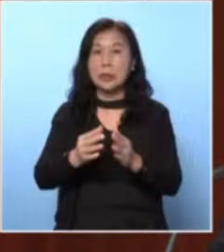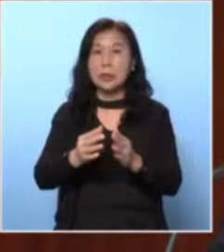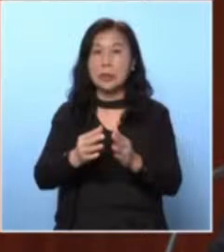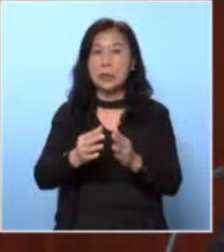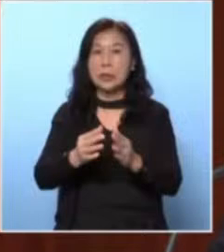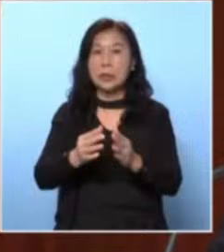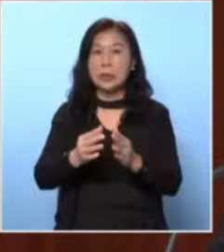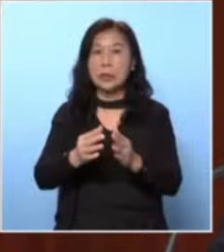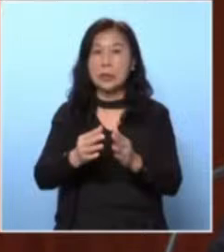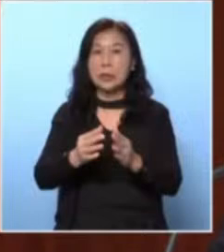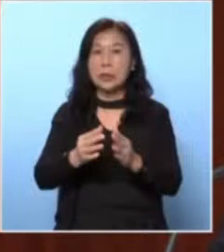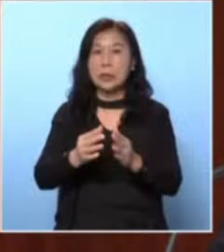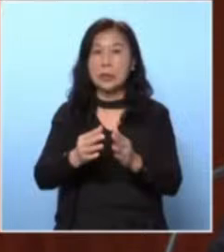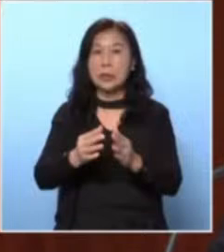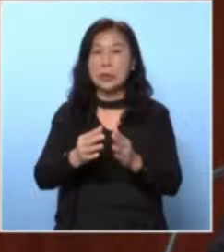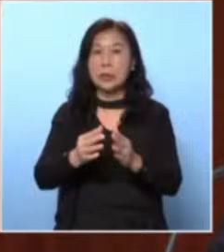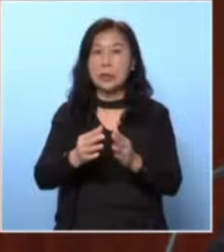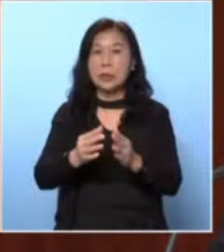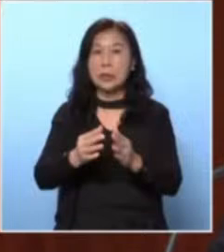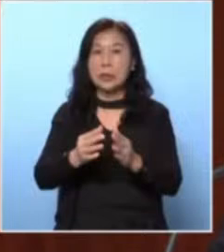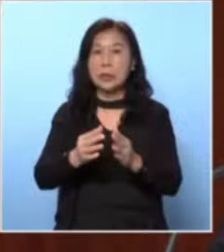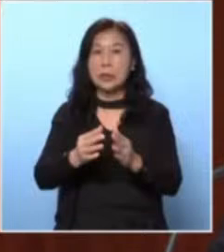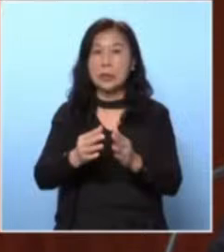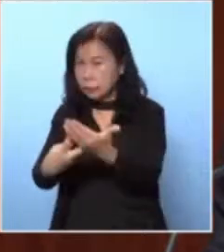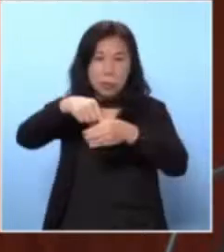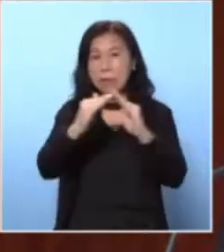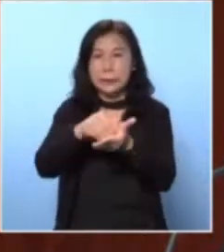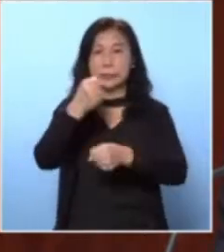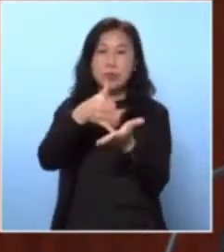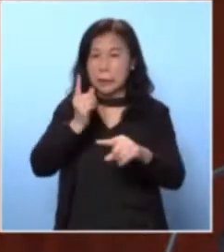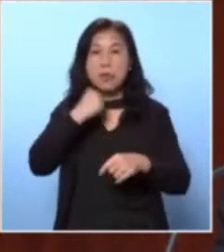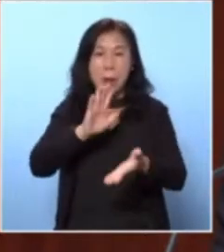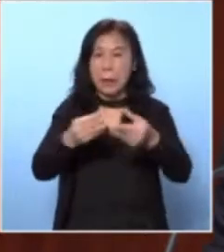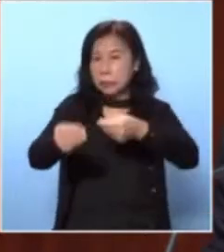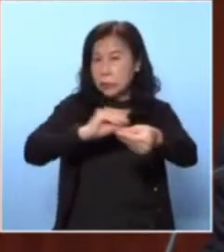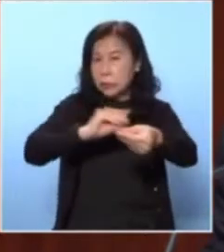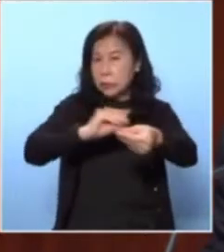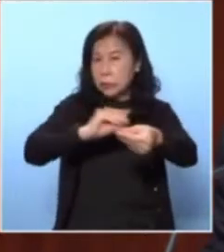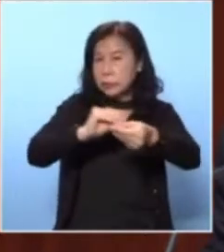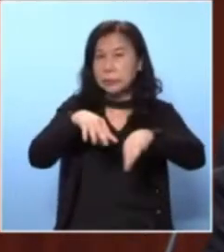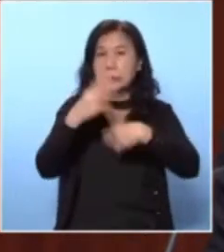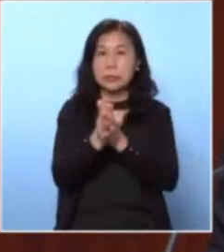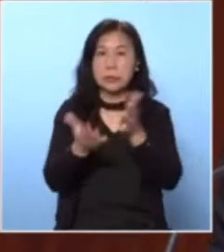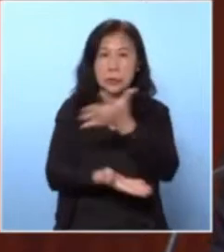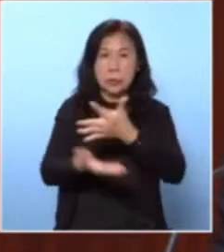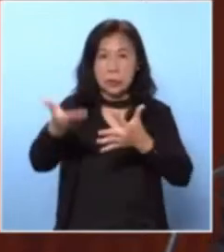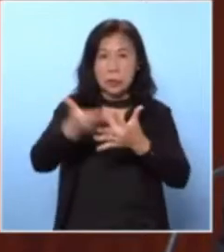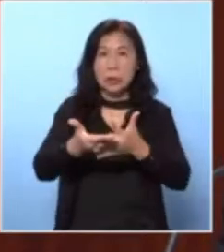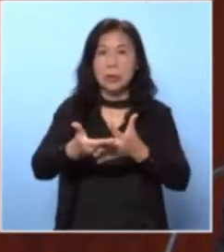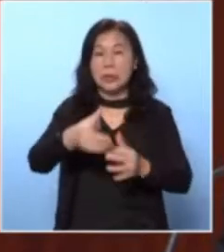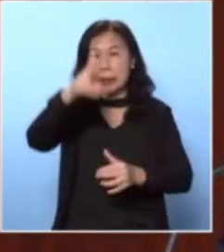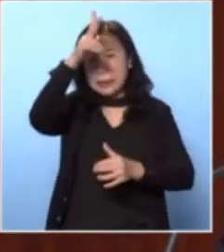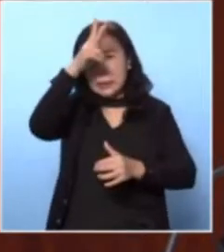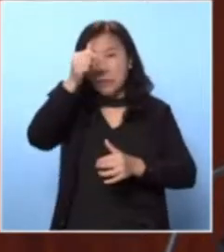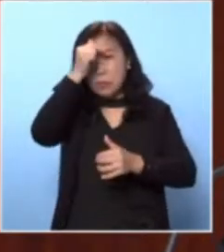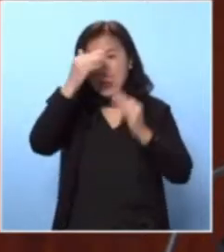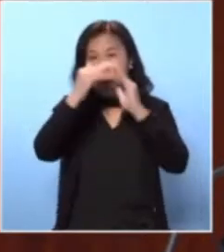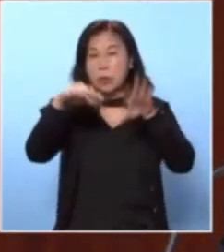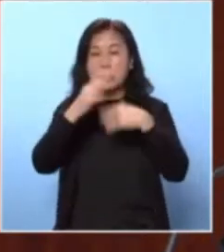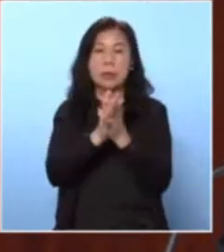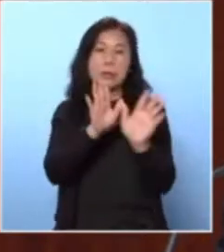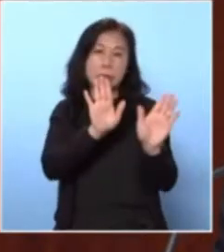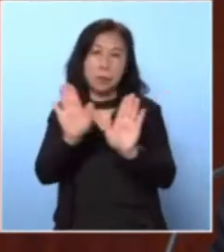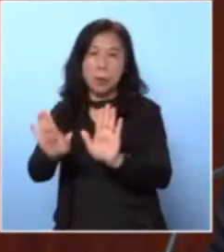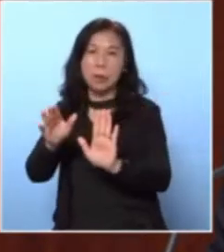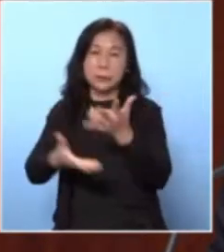elderly and the disadvantaged, established care teams, enhanced the elderly healthcare voucher scheme, and strengthened public hospital